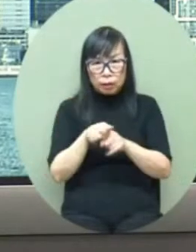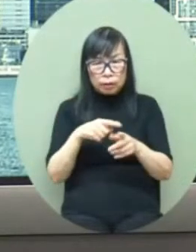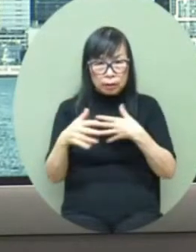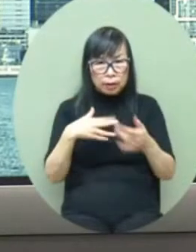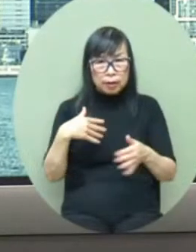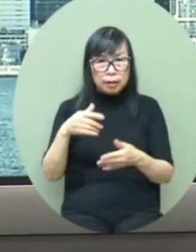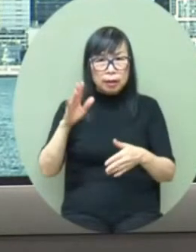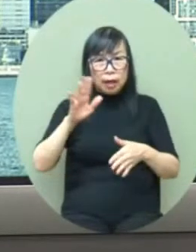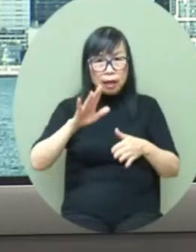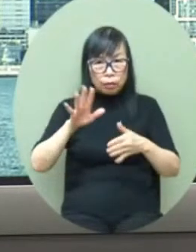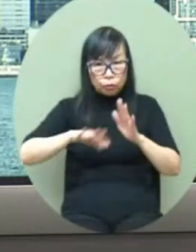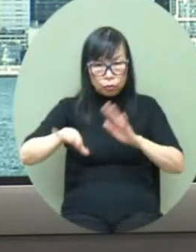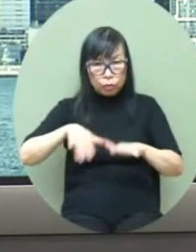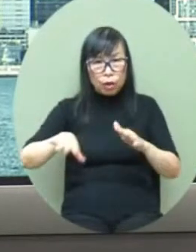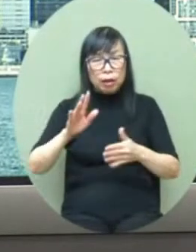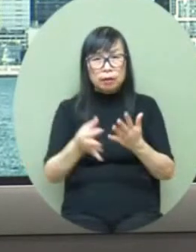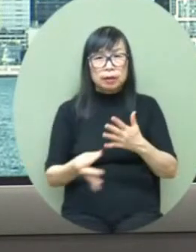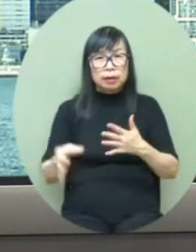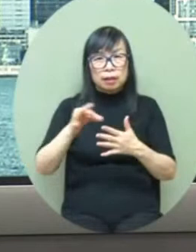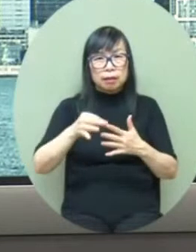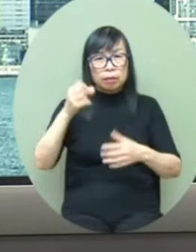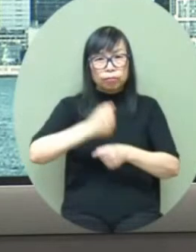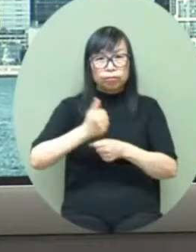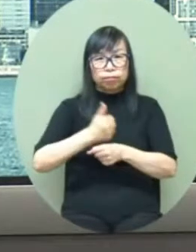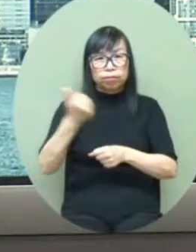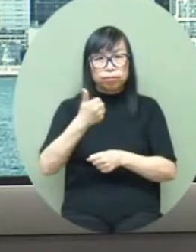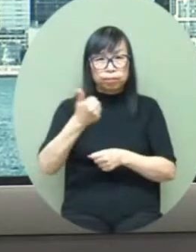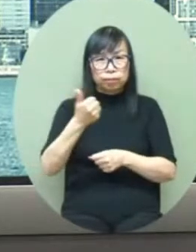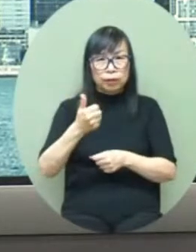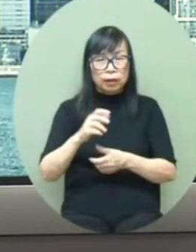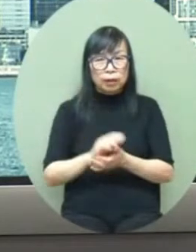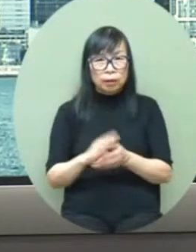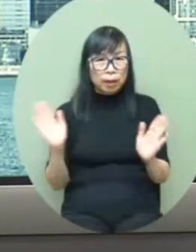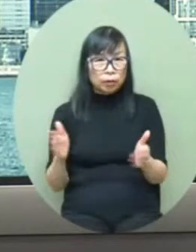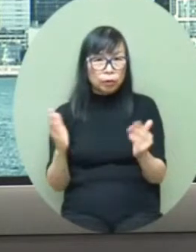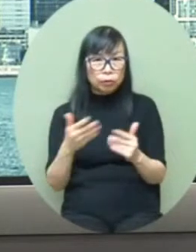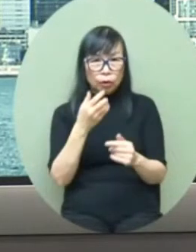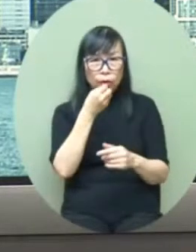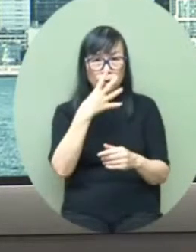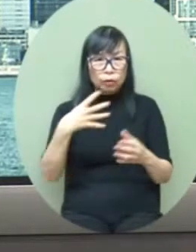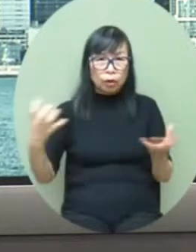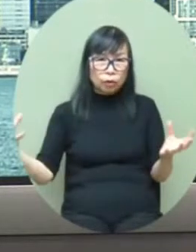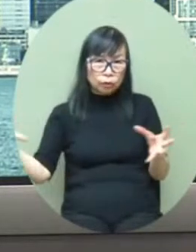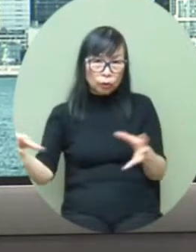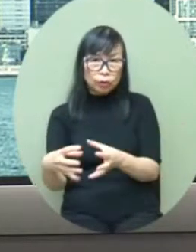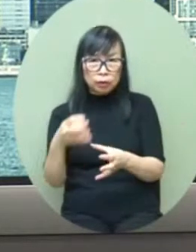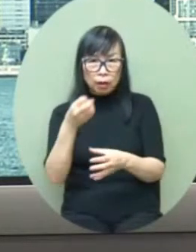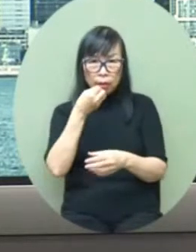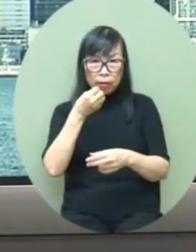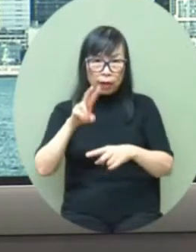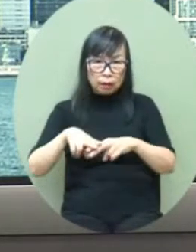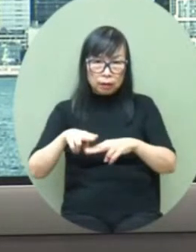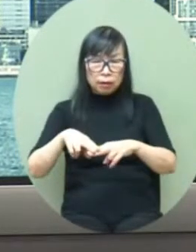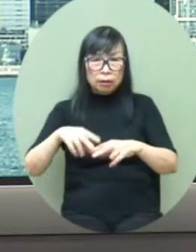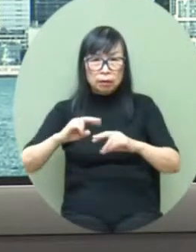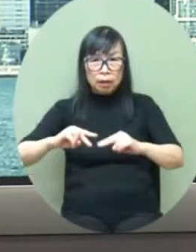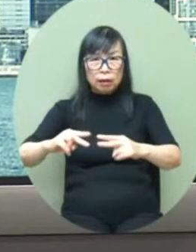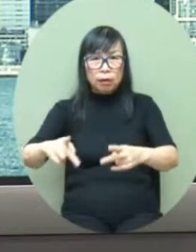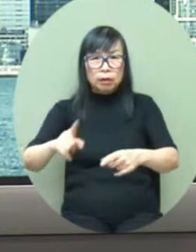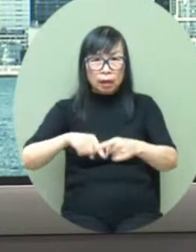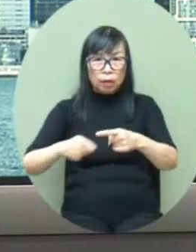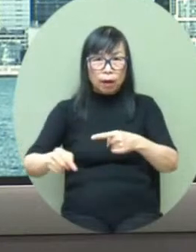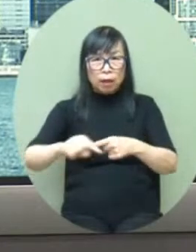travel to these places on the same day. That means we don't have to delegate our duties, and this